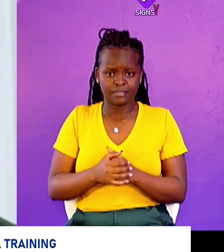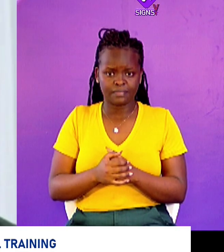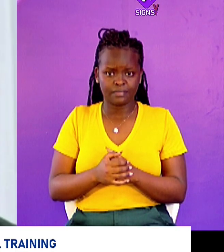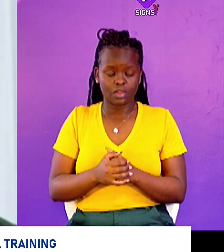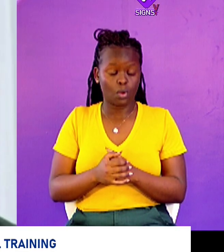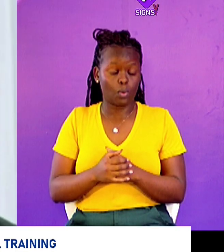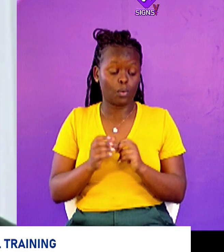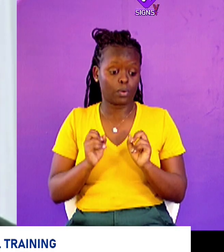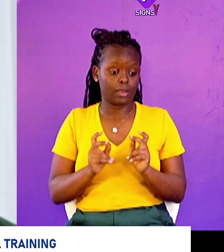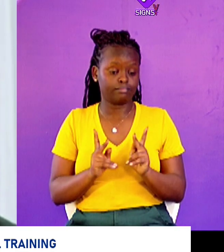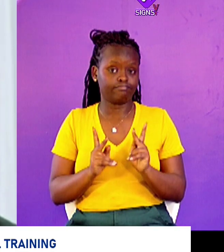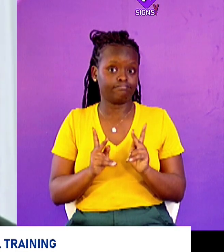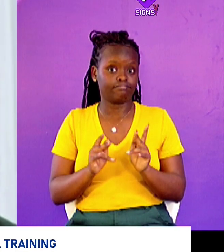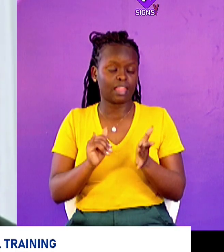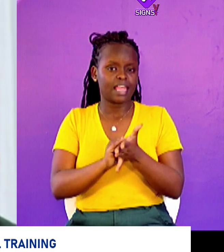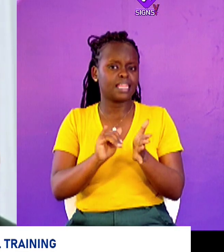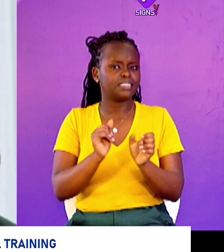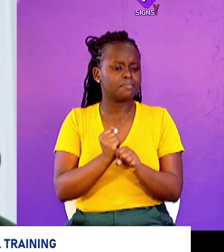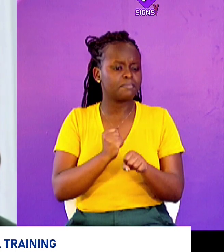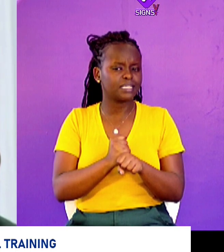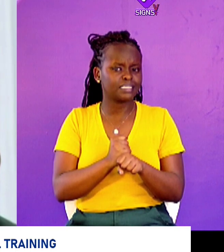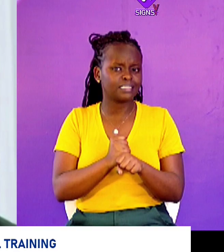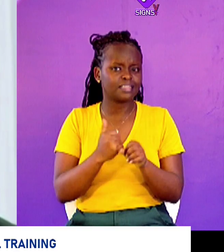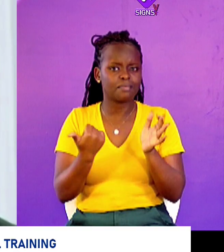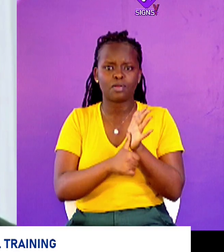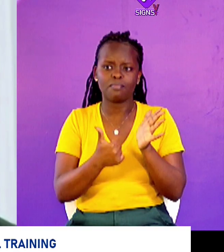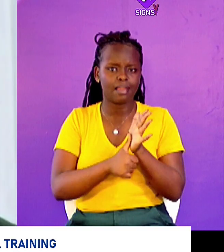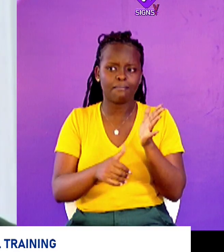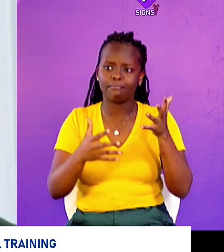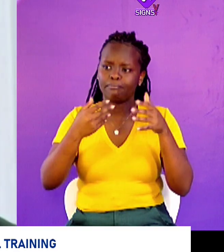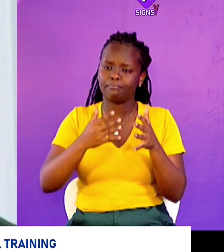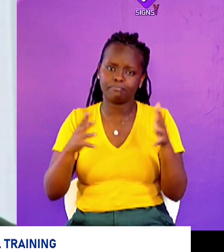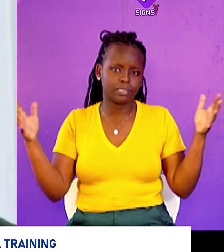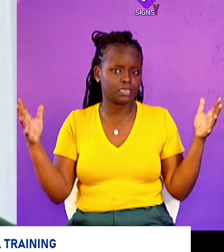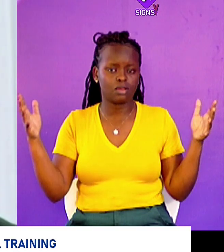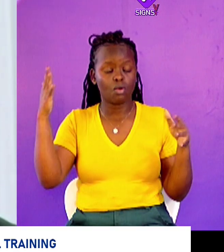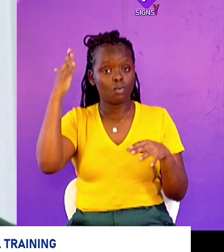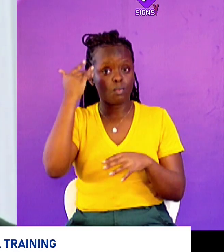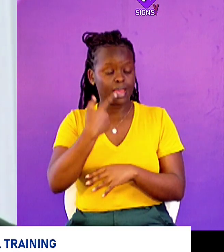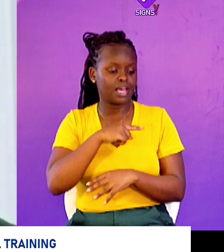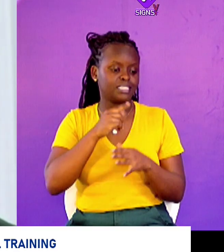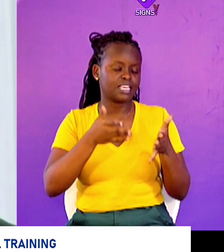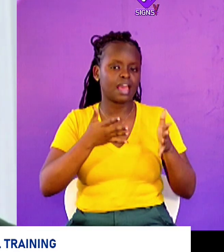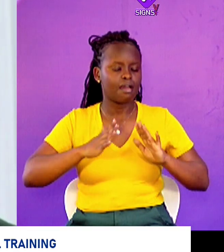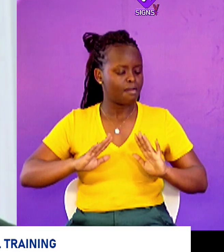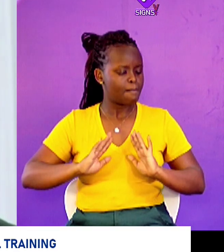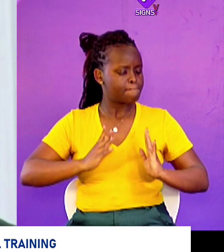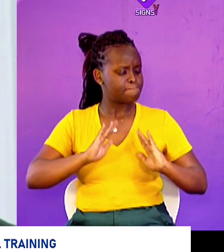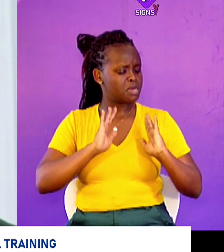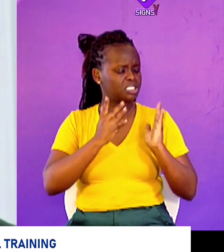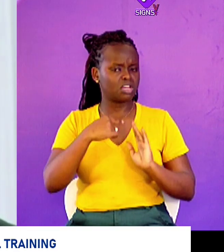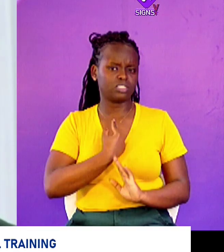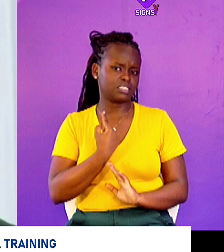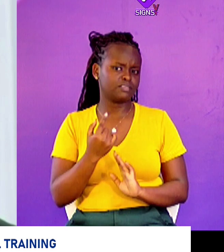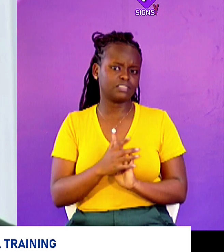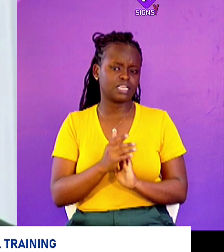Allah. That compounds even the problem, because we are here praising ourselves.